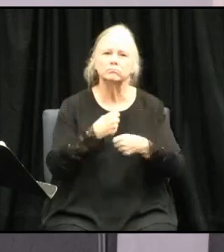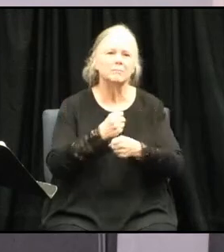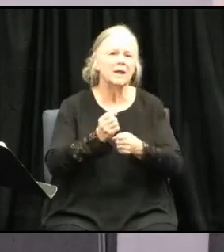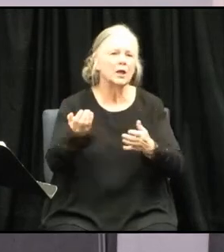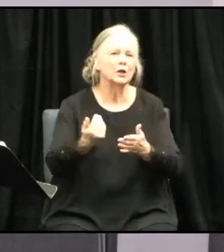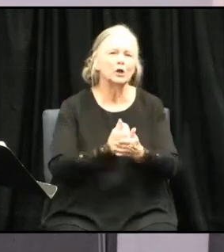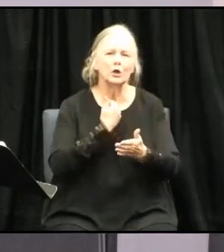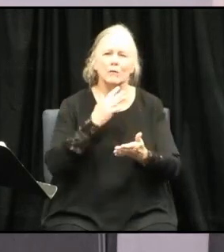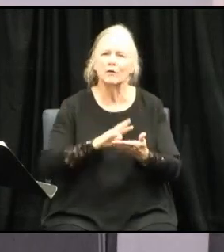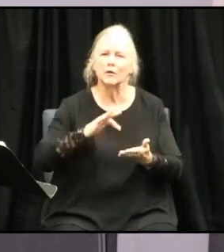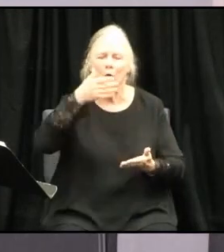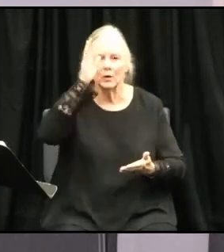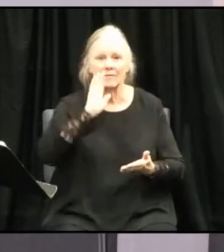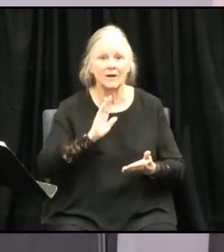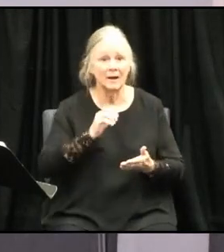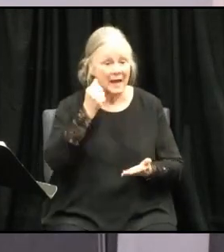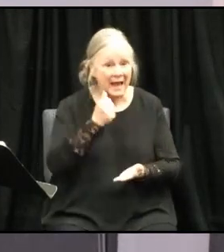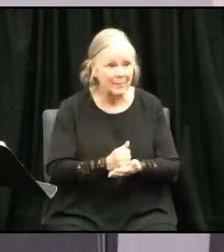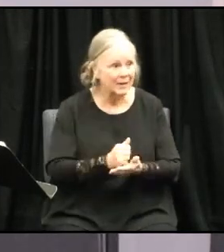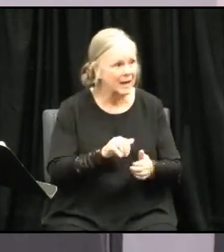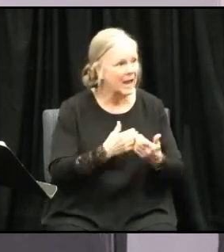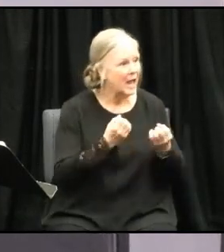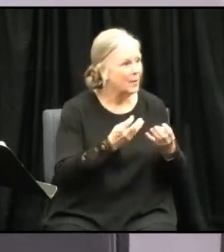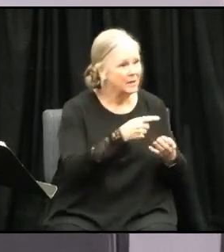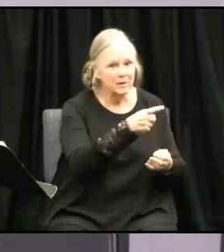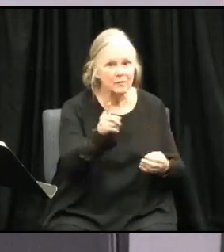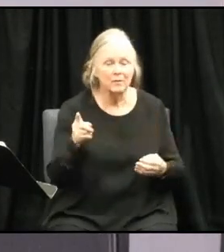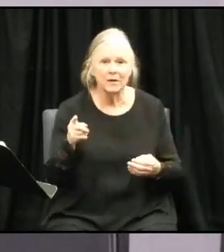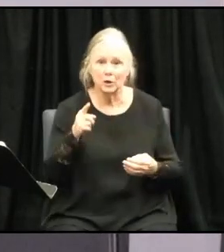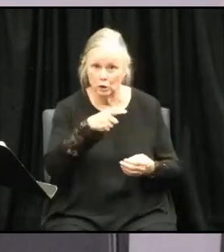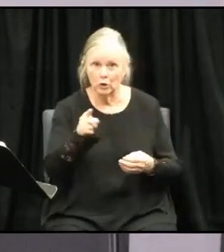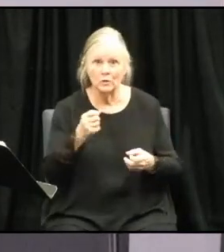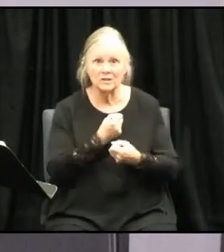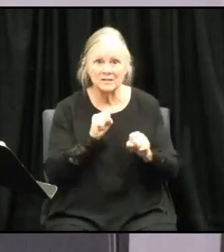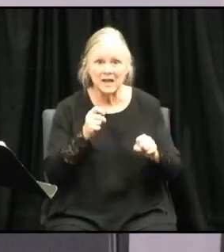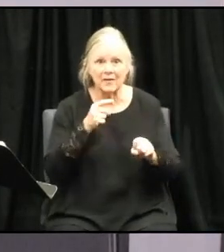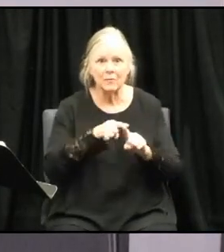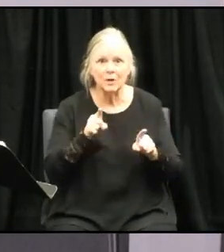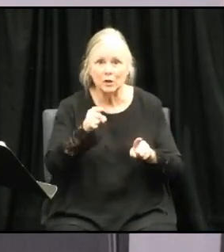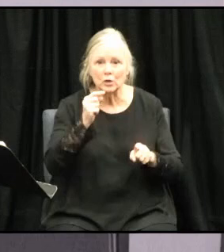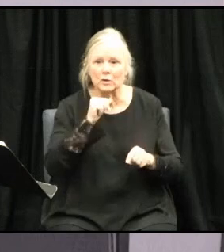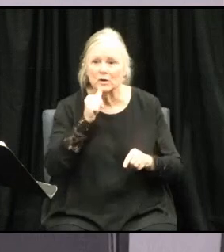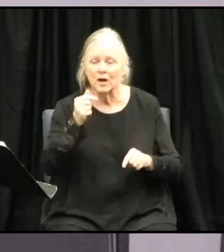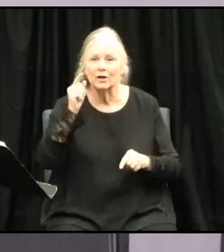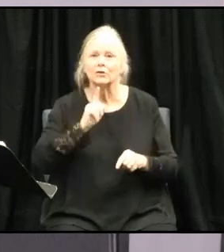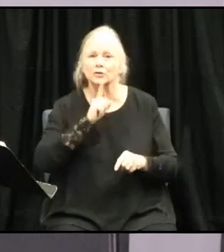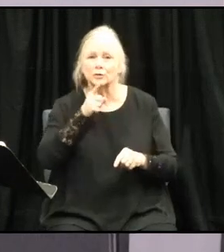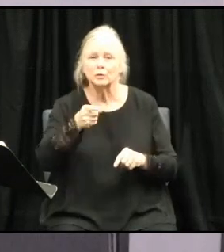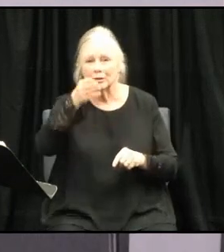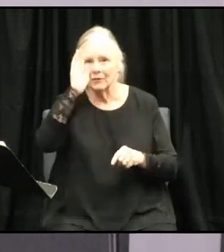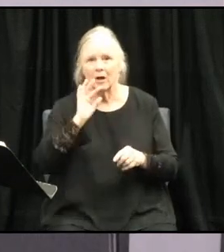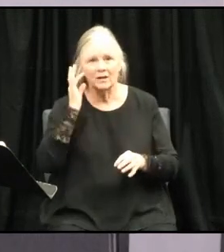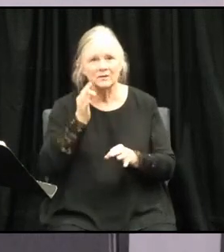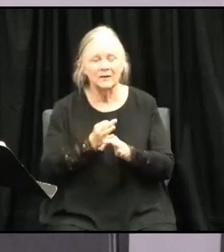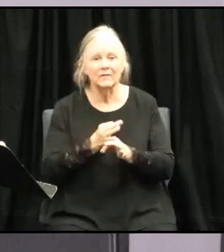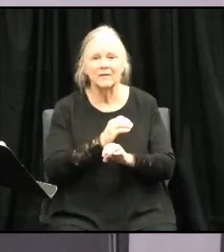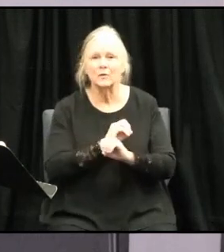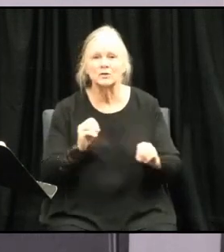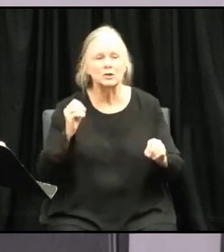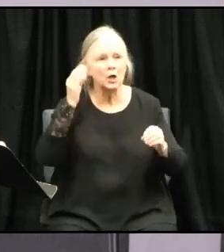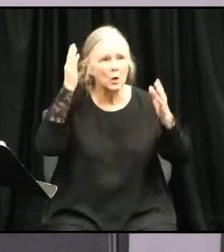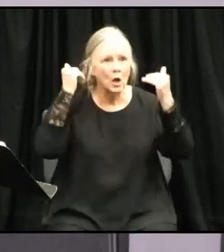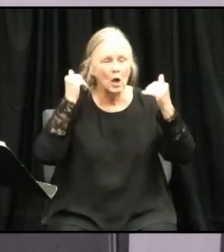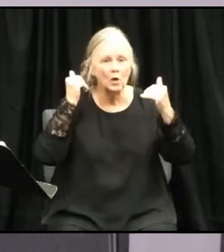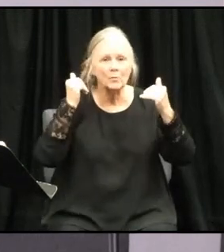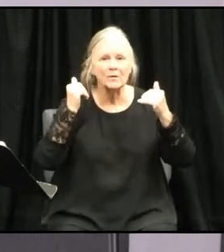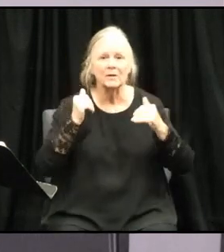Amen. How many has been there in your life? You were saved already, but you just weren't sure of God's faithfulness. And there was no hope to be seen or felt or